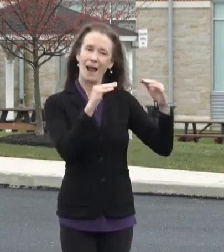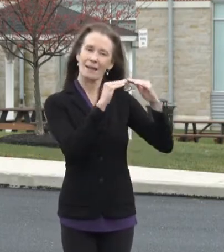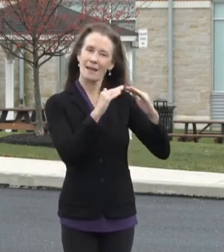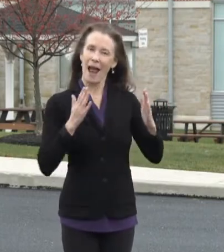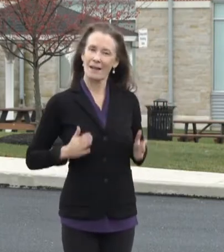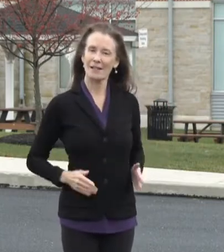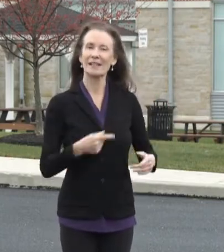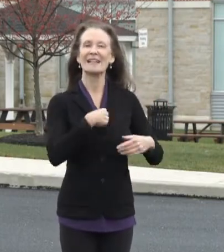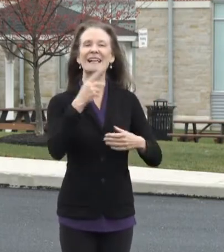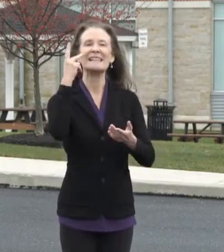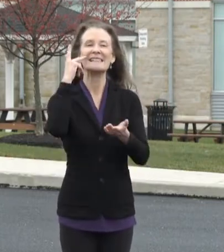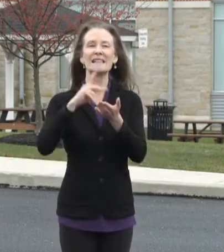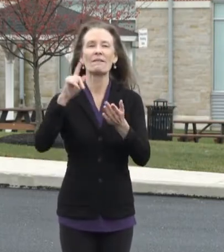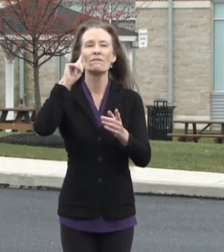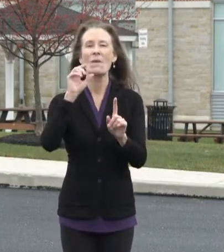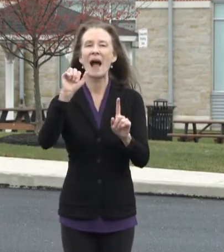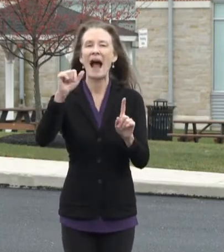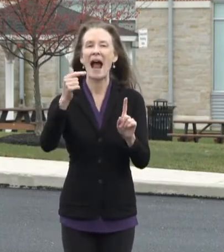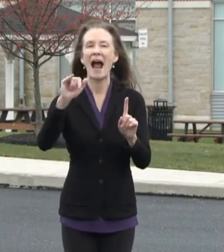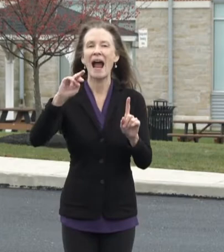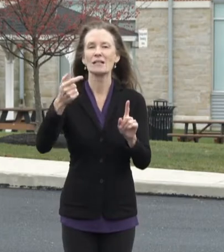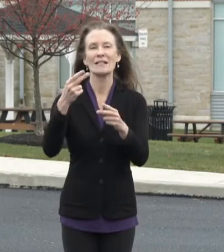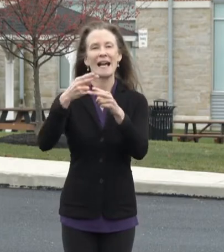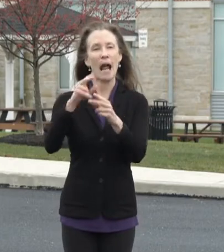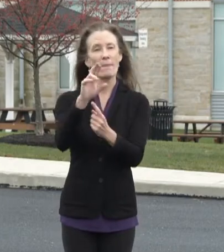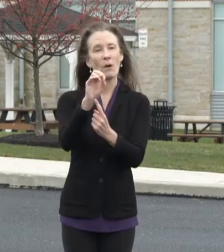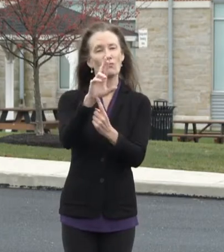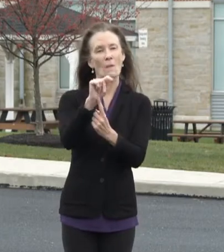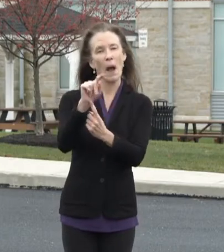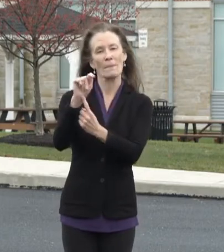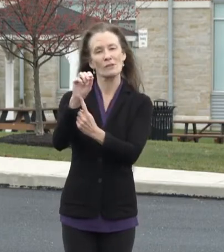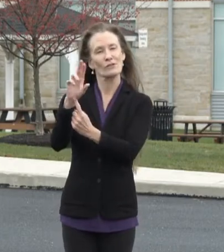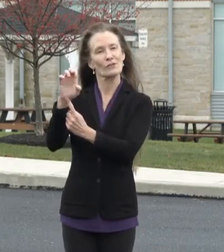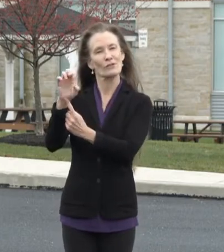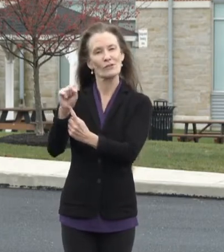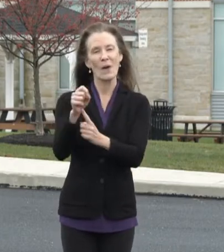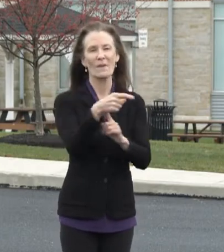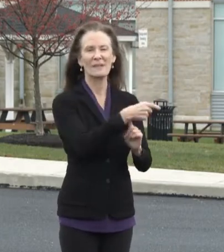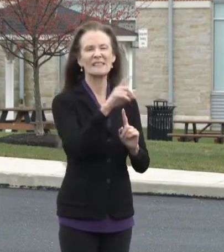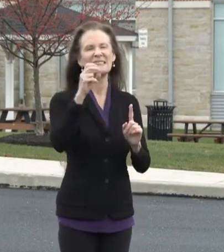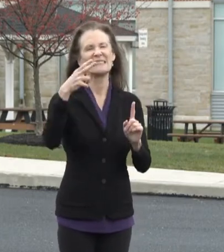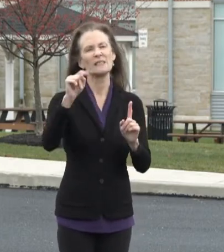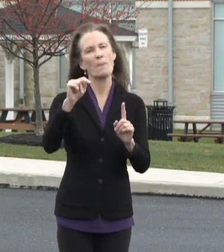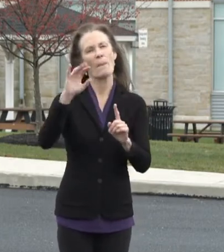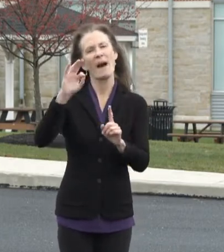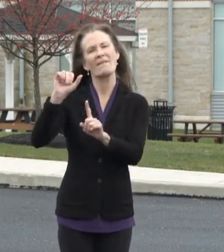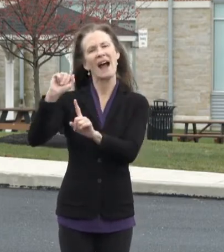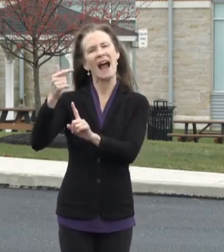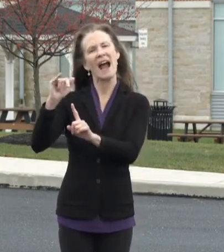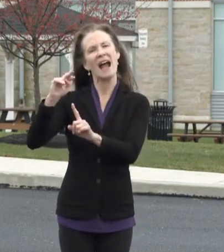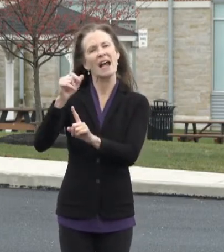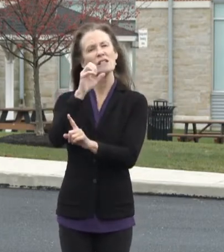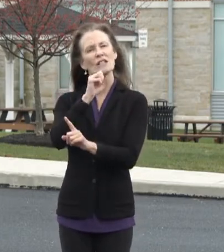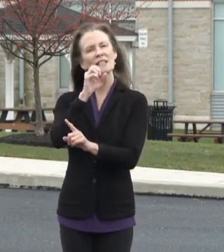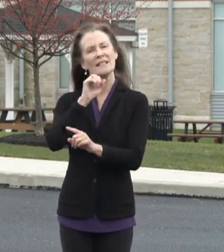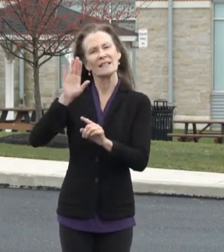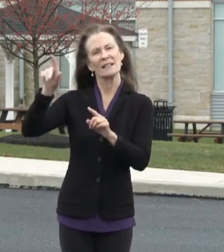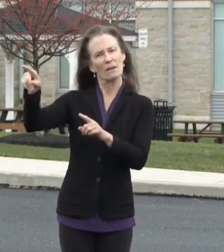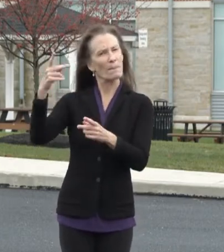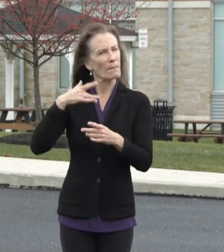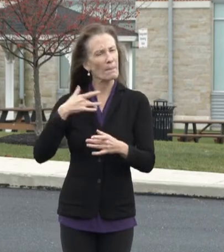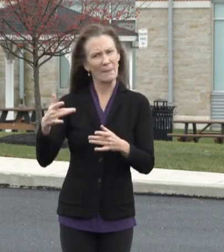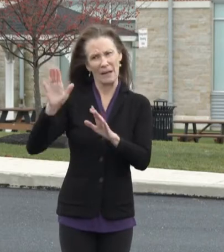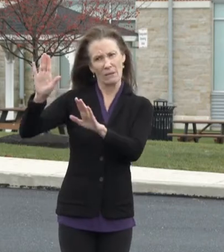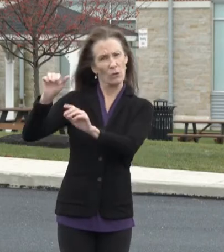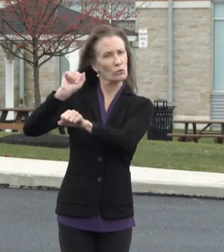Aging, Robert Torres. The Department of Aging has been working throughout the pandemic to ensure that the voices of older adults living in long-term